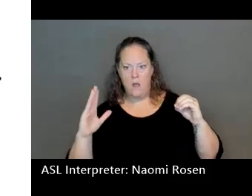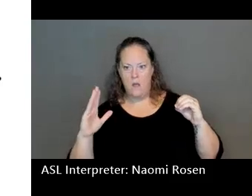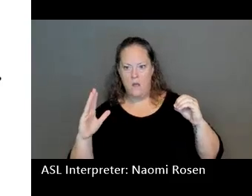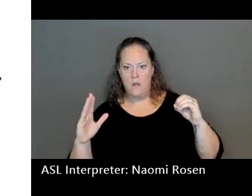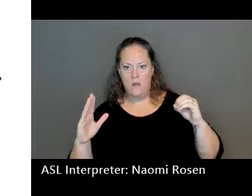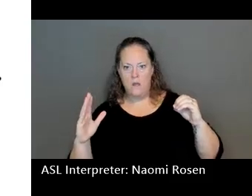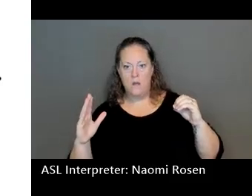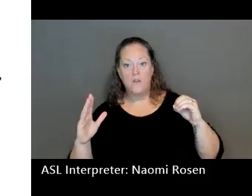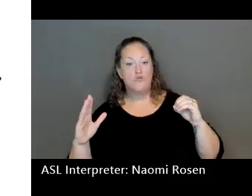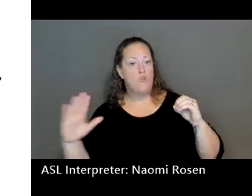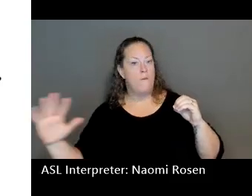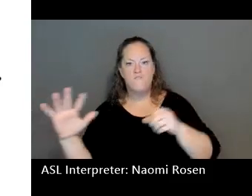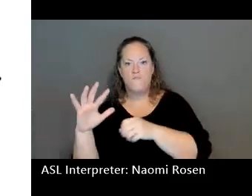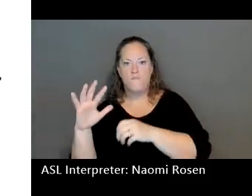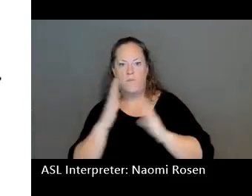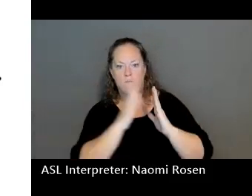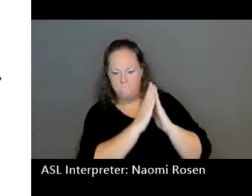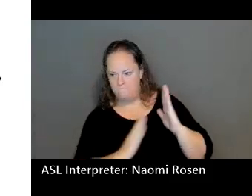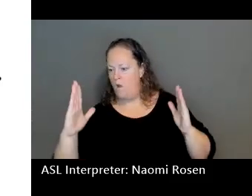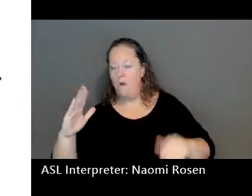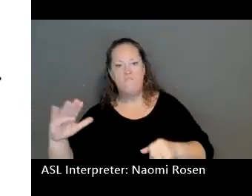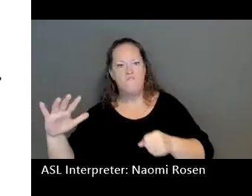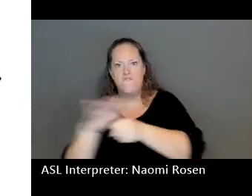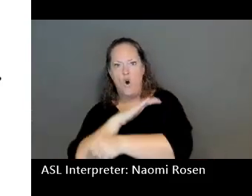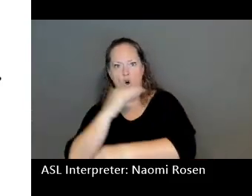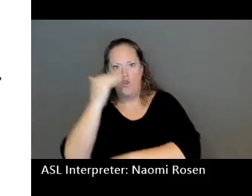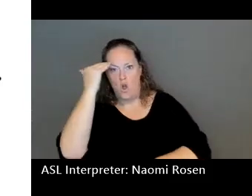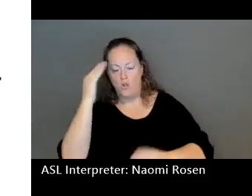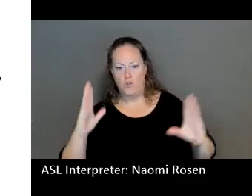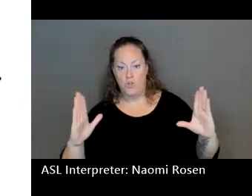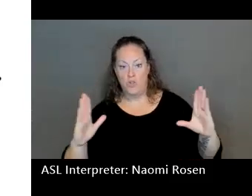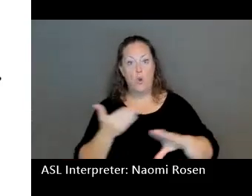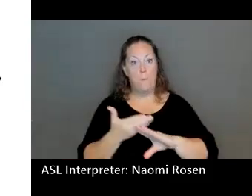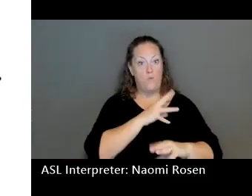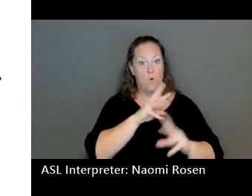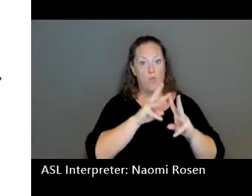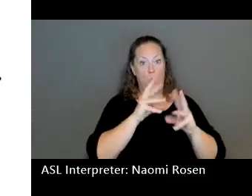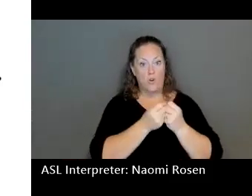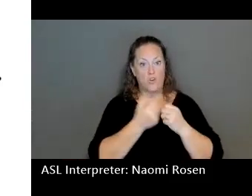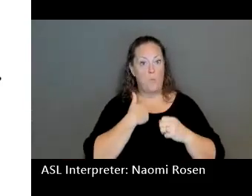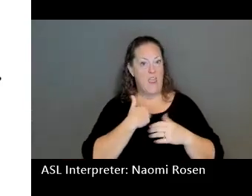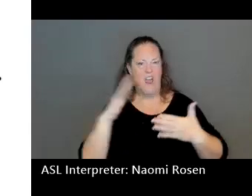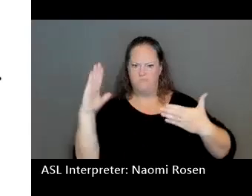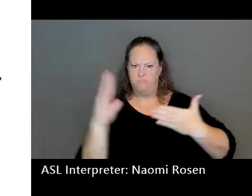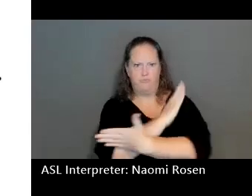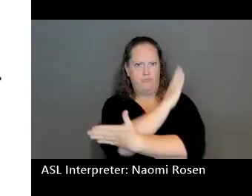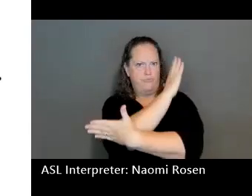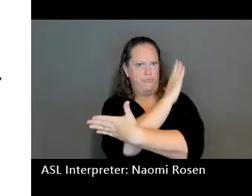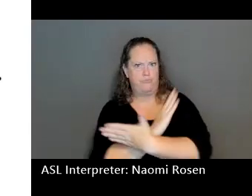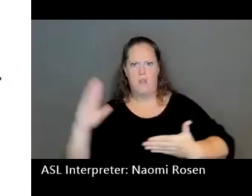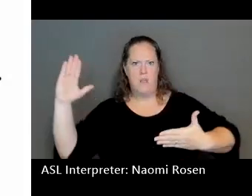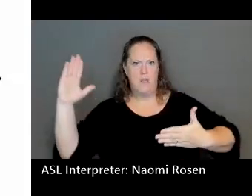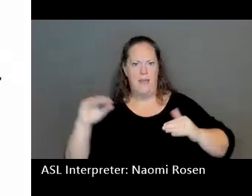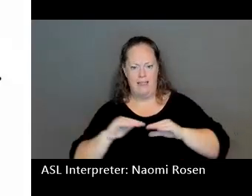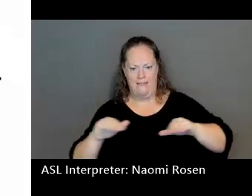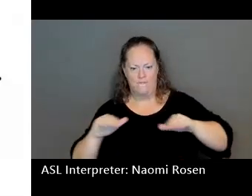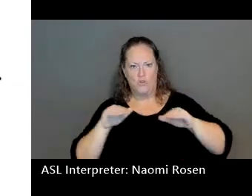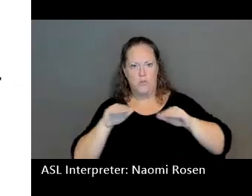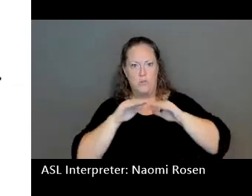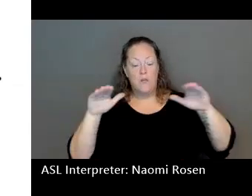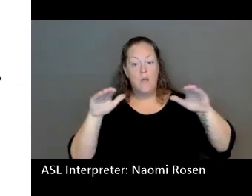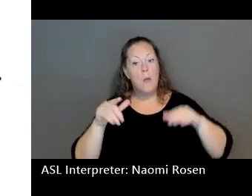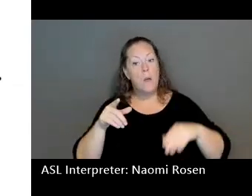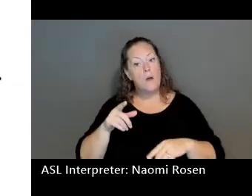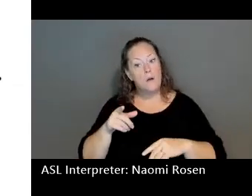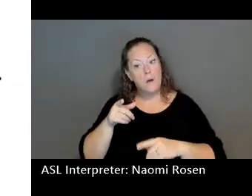a variety of knowledge levels. And by the end of the workshop, most people felt